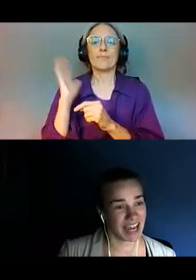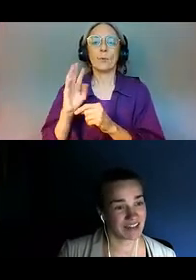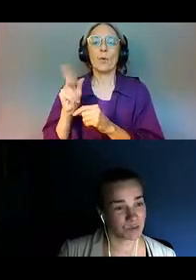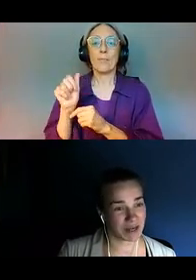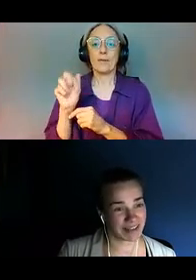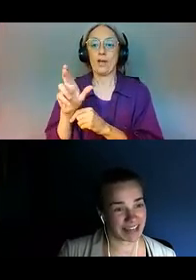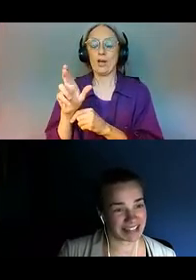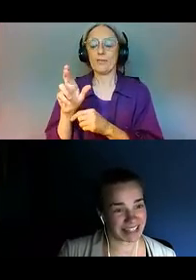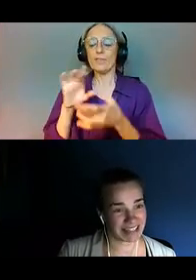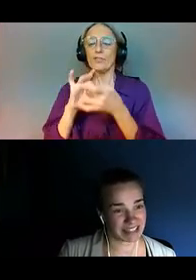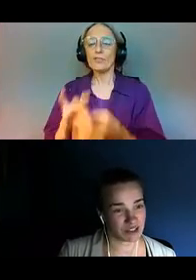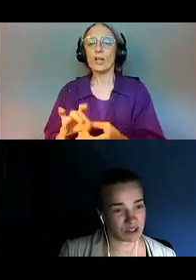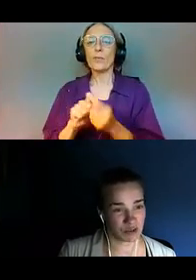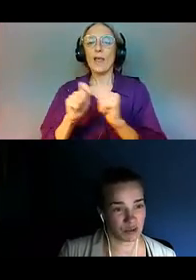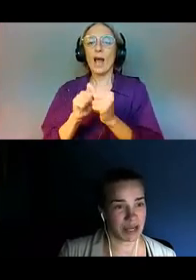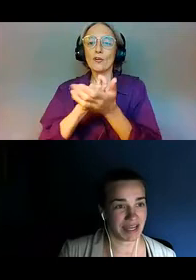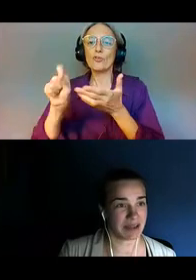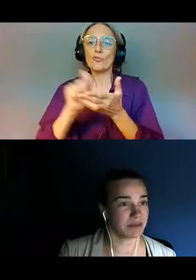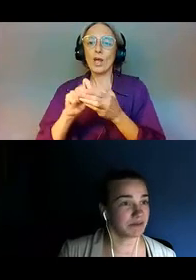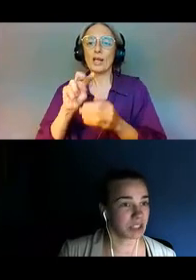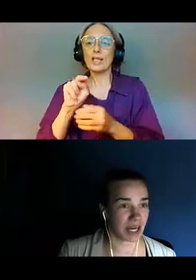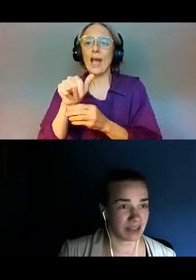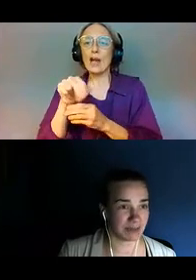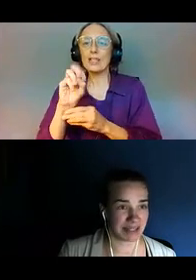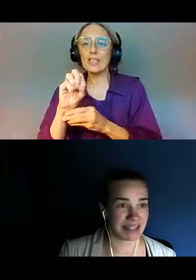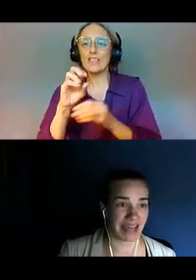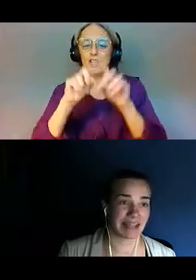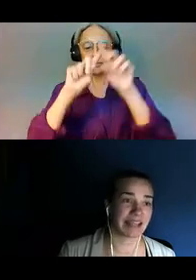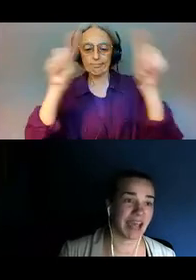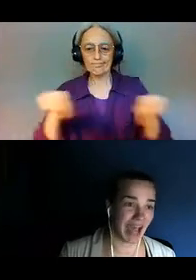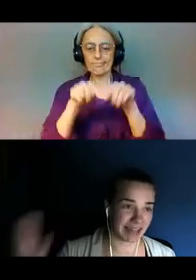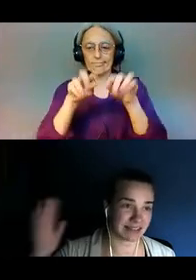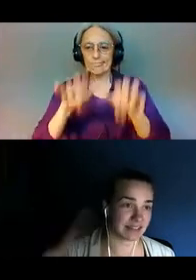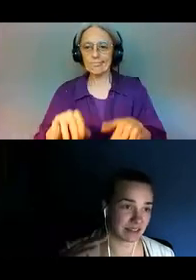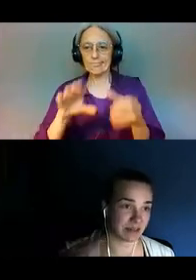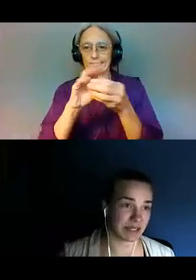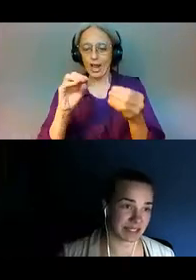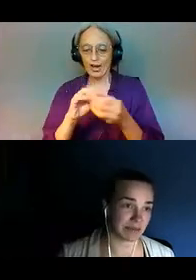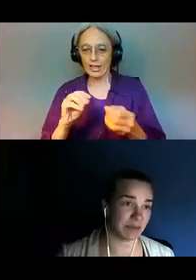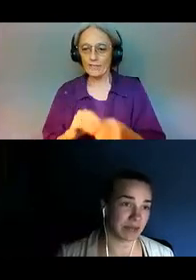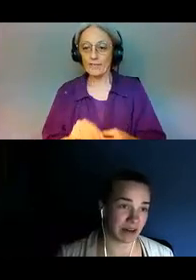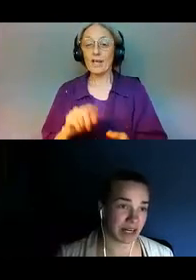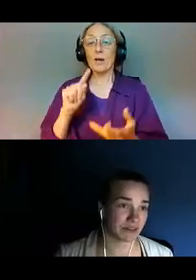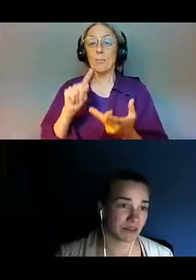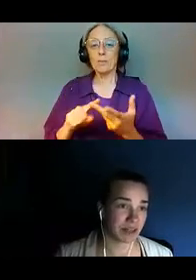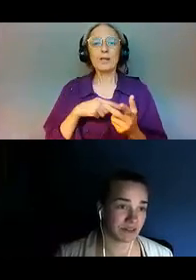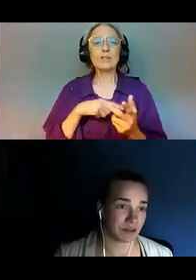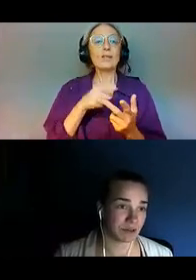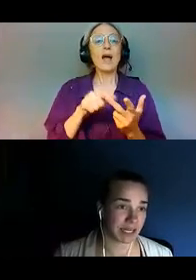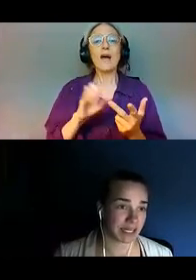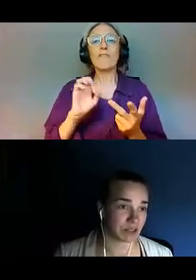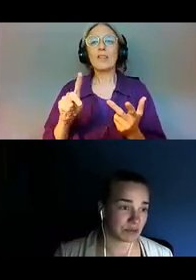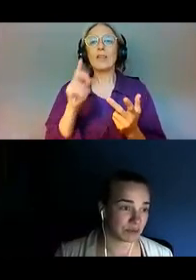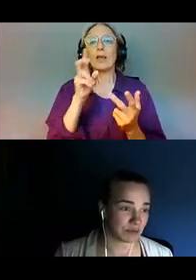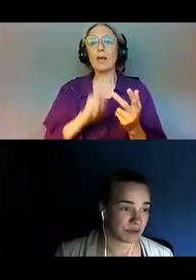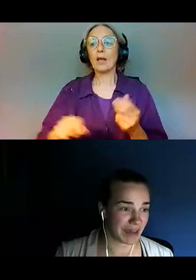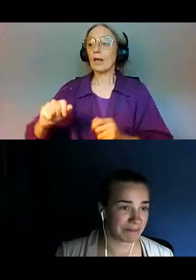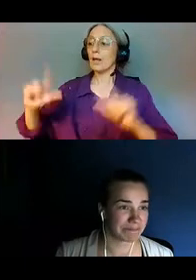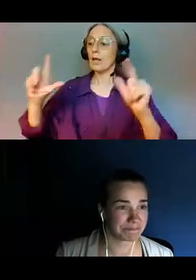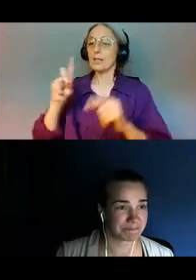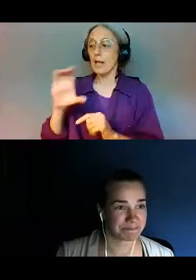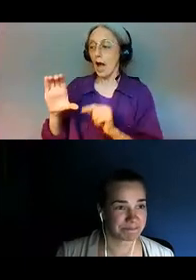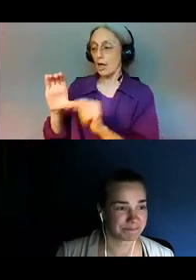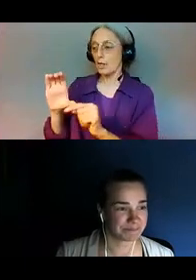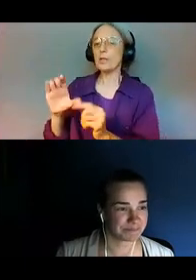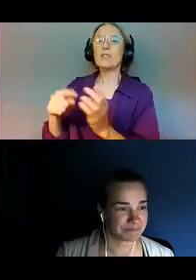narratives, as well as a link to a document that has some example narrative if you would like to review